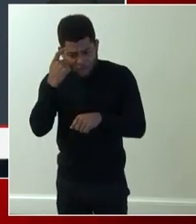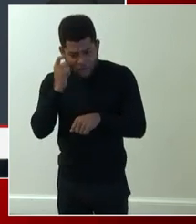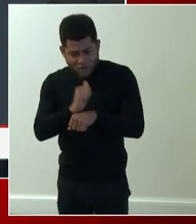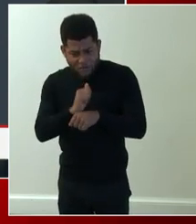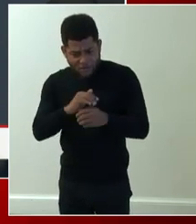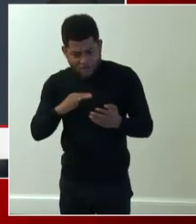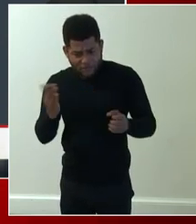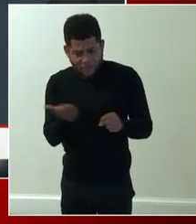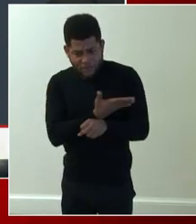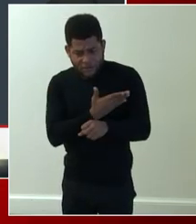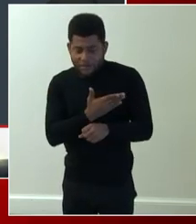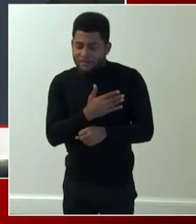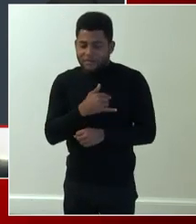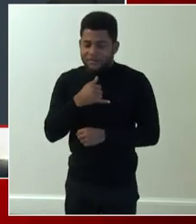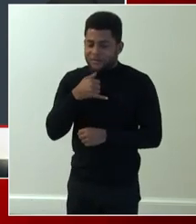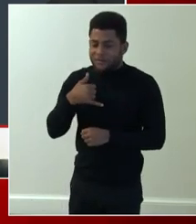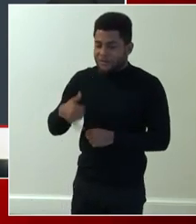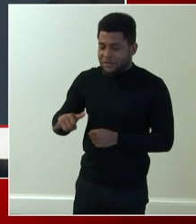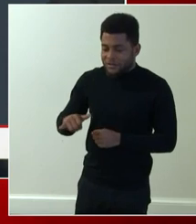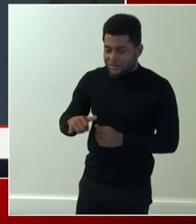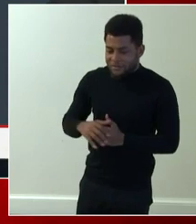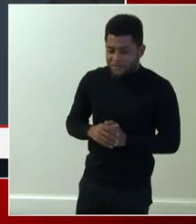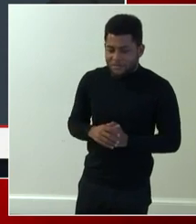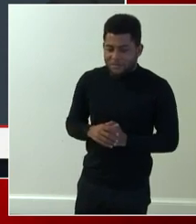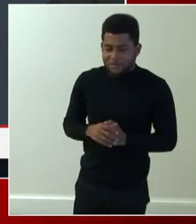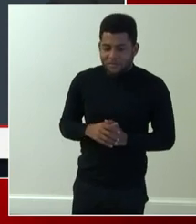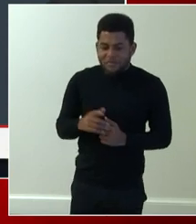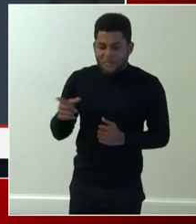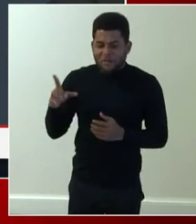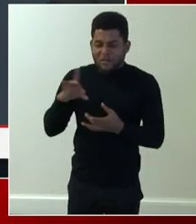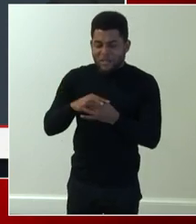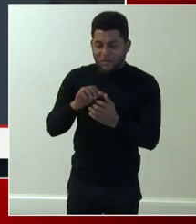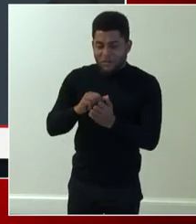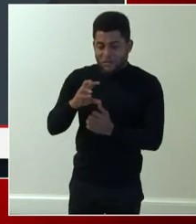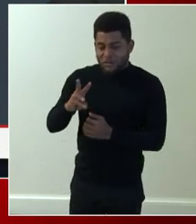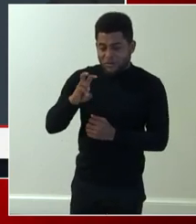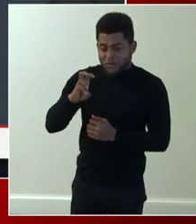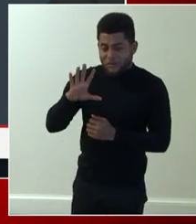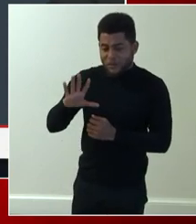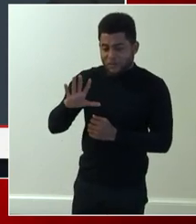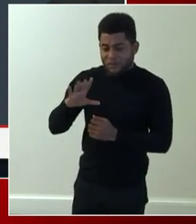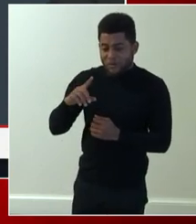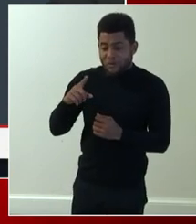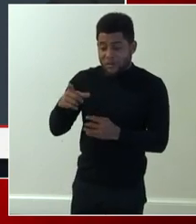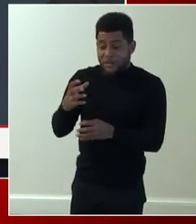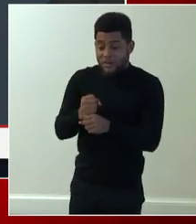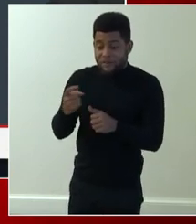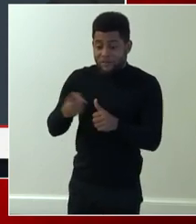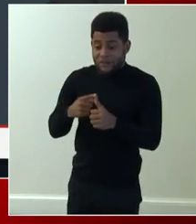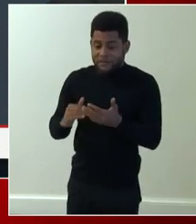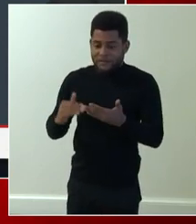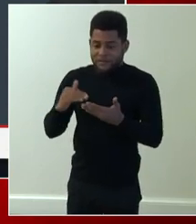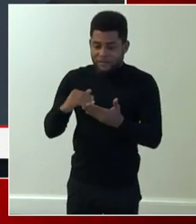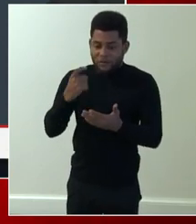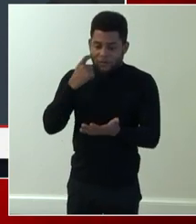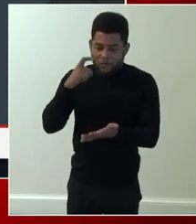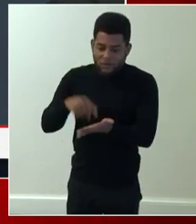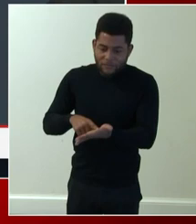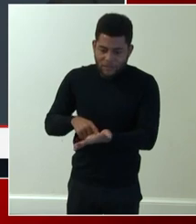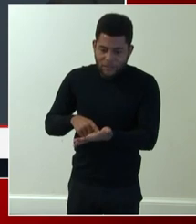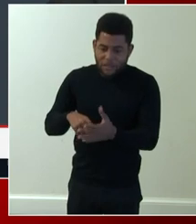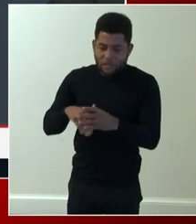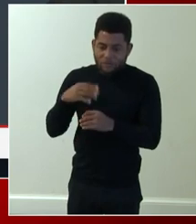And then, just so I have the numbers correct, when you say 605 got the first step, which is just the notification that they're out of